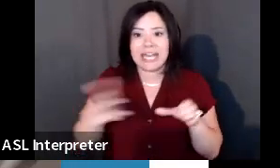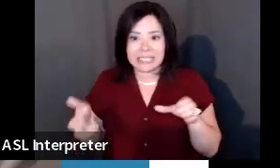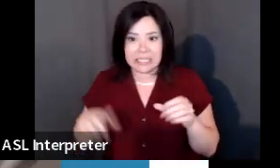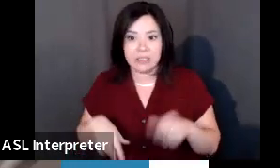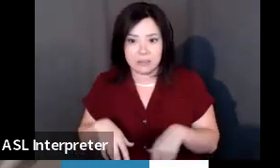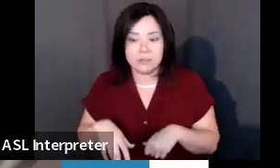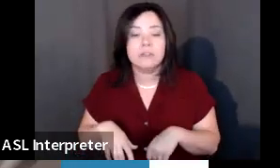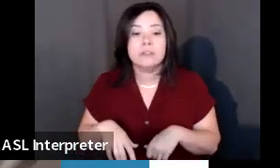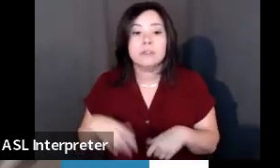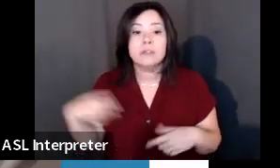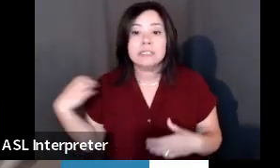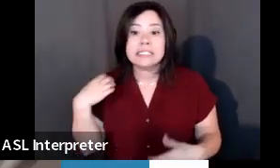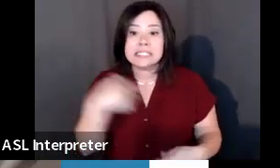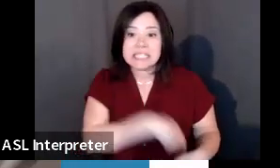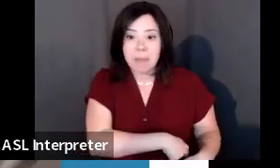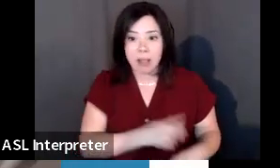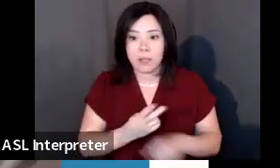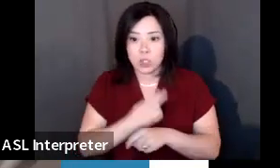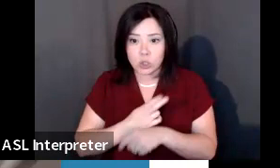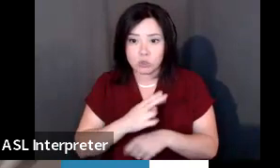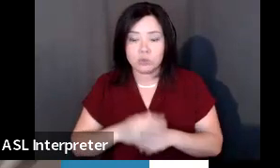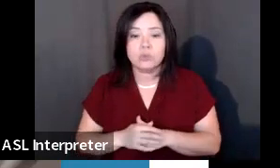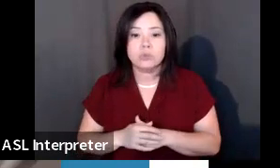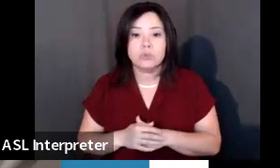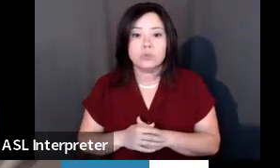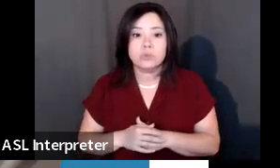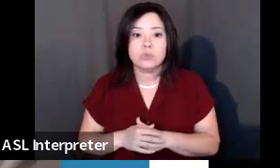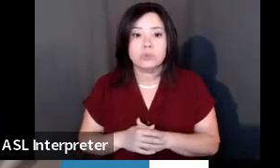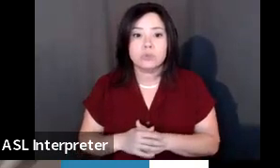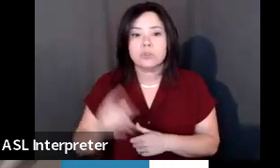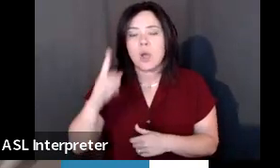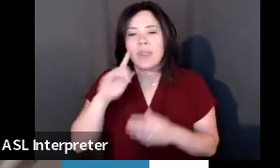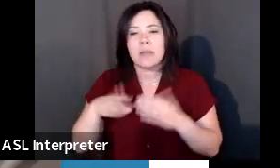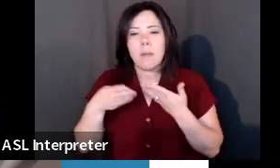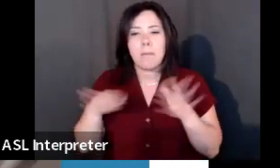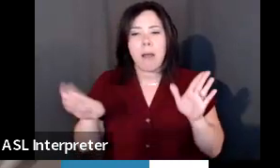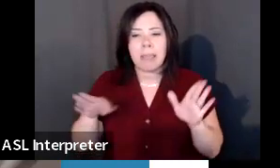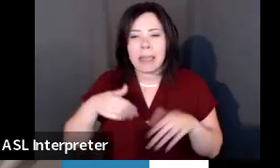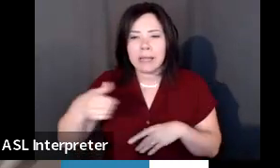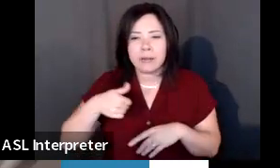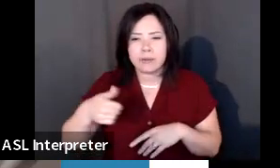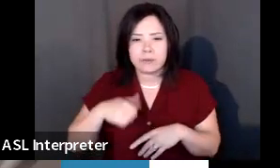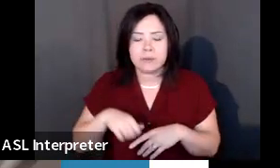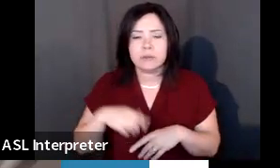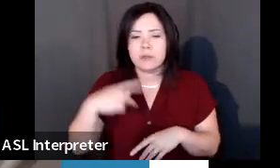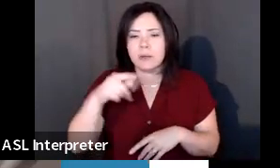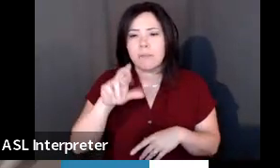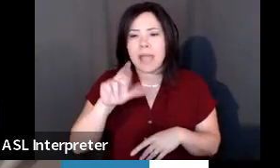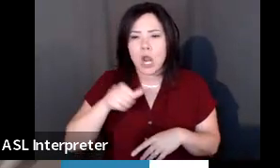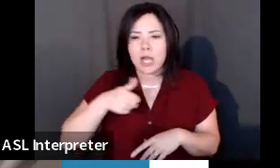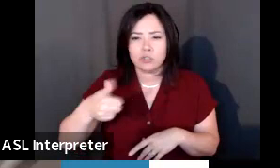use. I put in here thinking about public and paratransit, and that's paratransit is